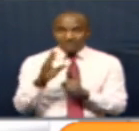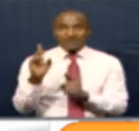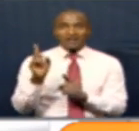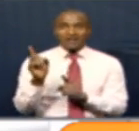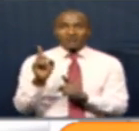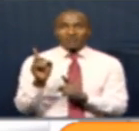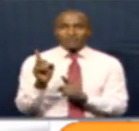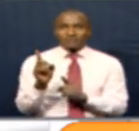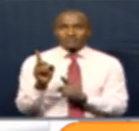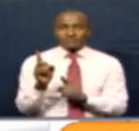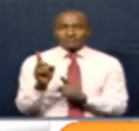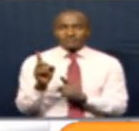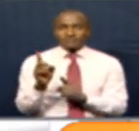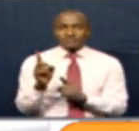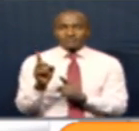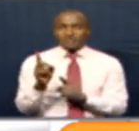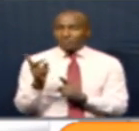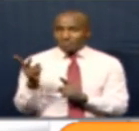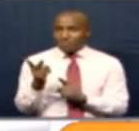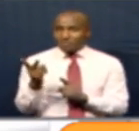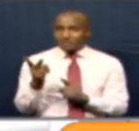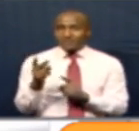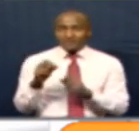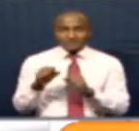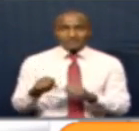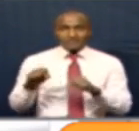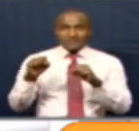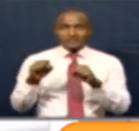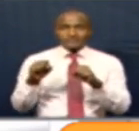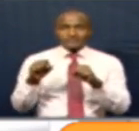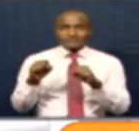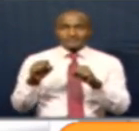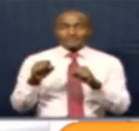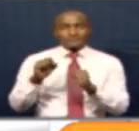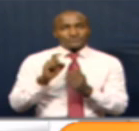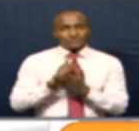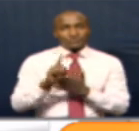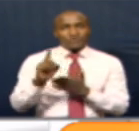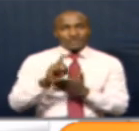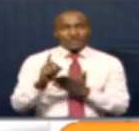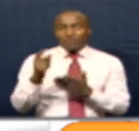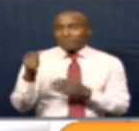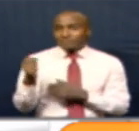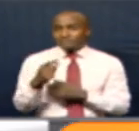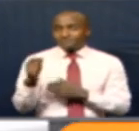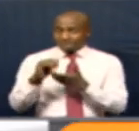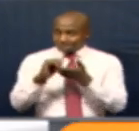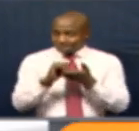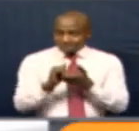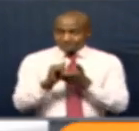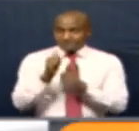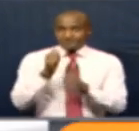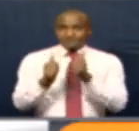Nairobi. Mm-hmm. They chair the weekly, the monthly engagements that we